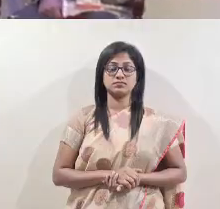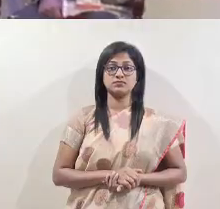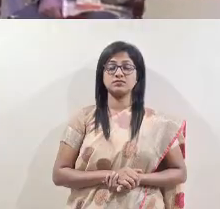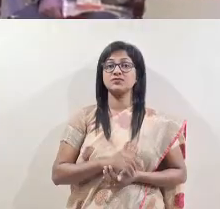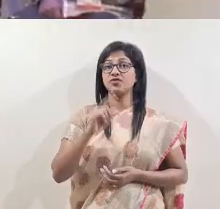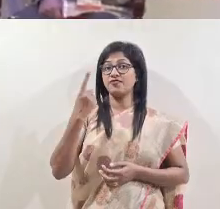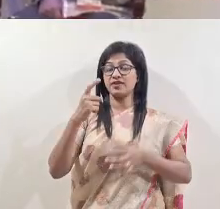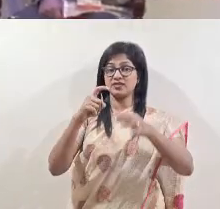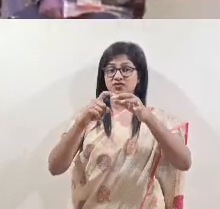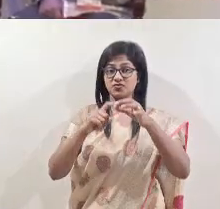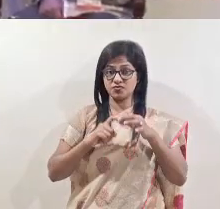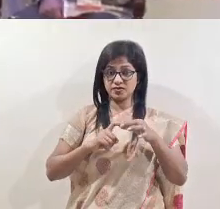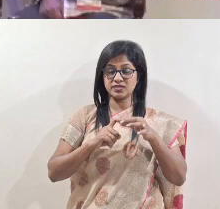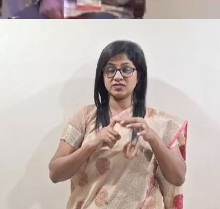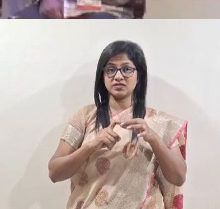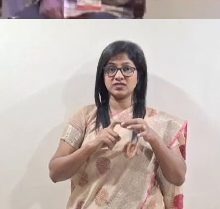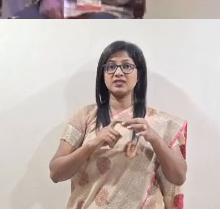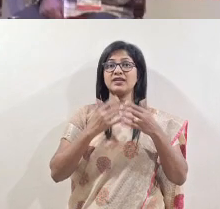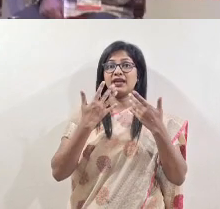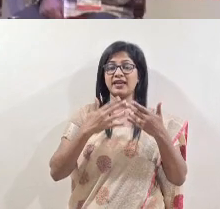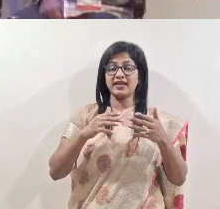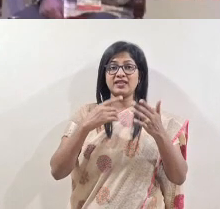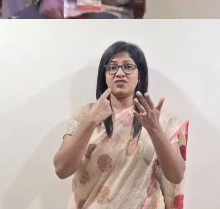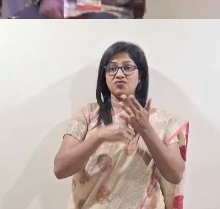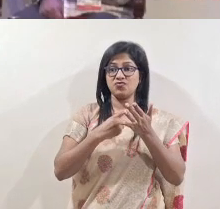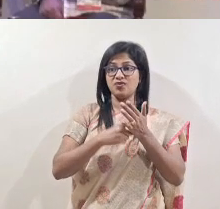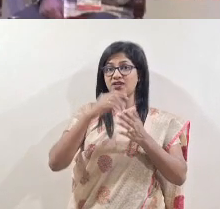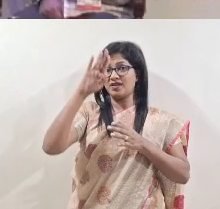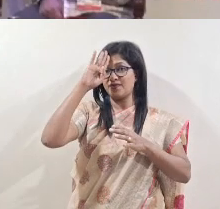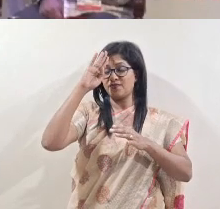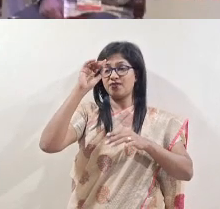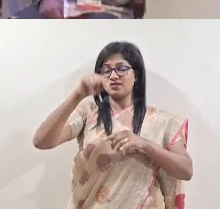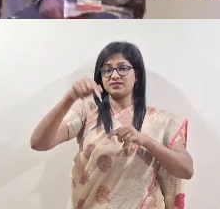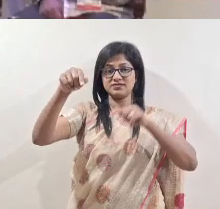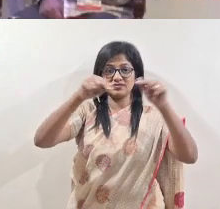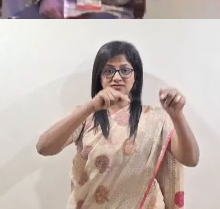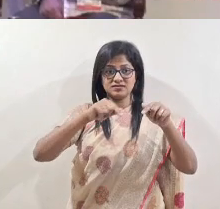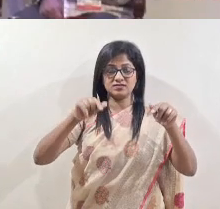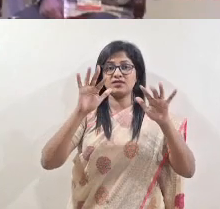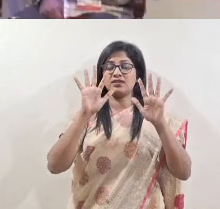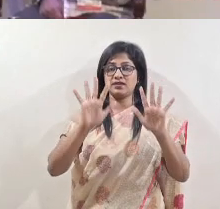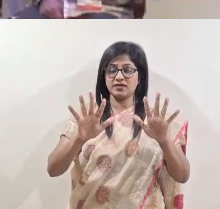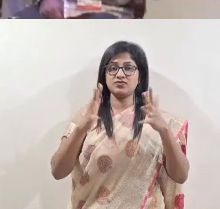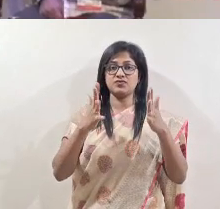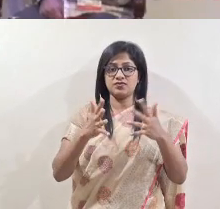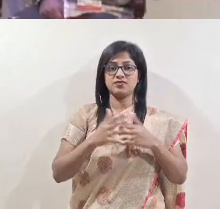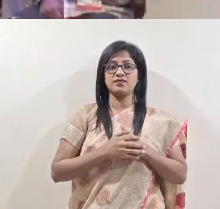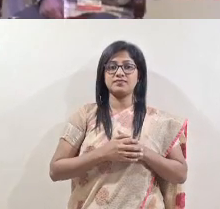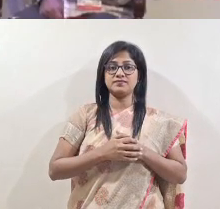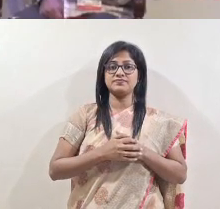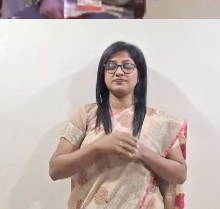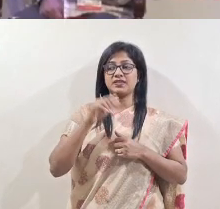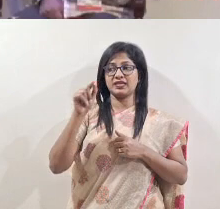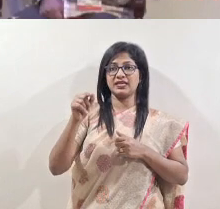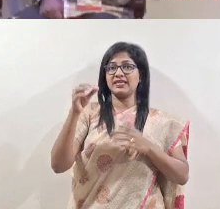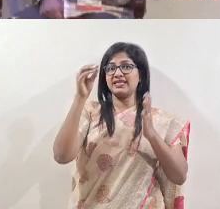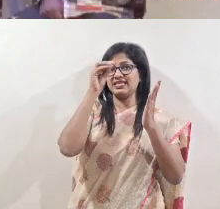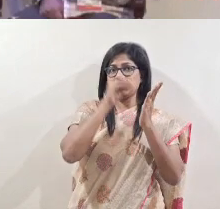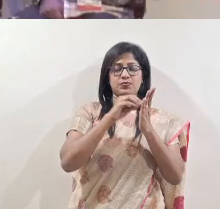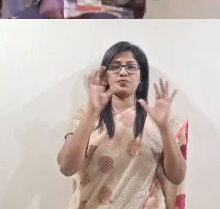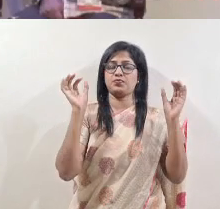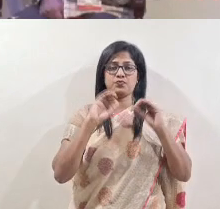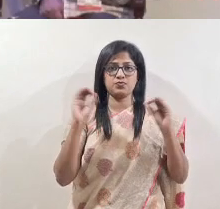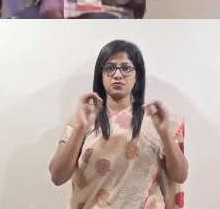your first question was there any enforcement, like police personnel present at those locations or not? Actually, we have not taken that thing into